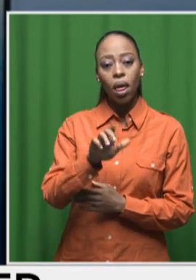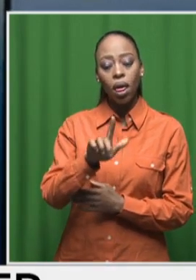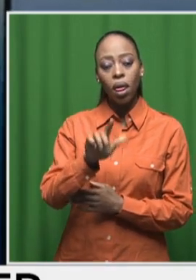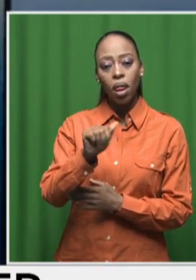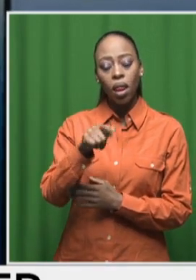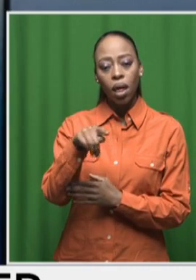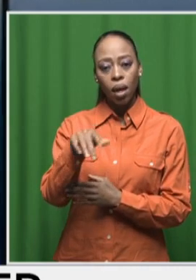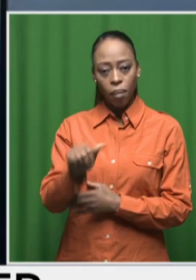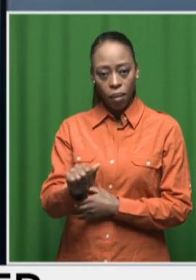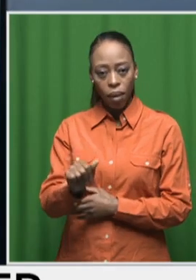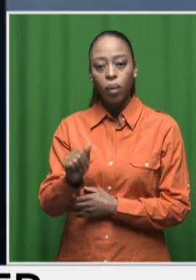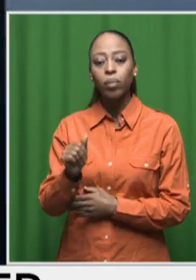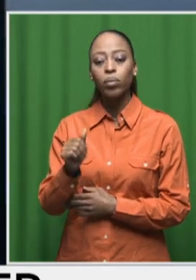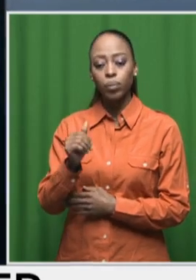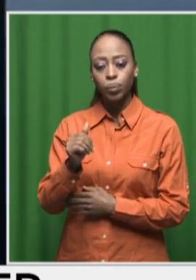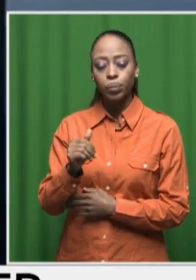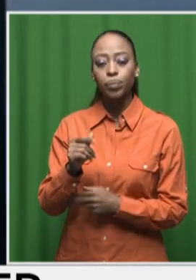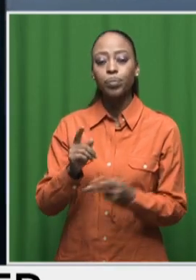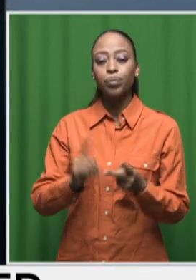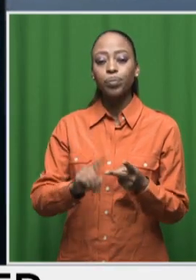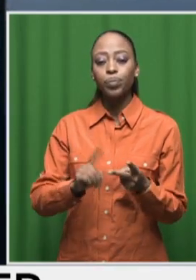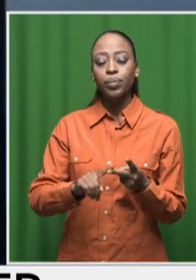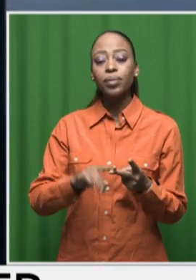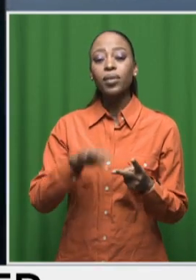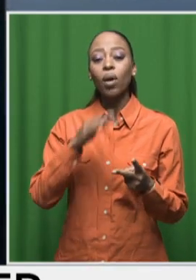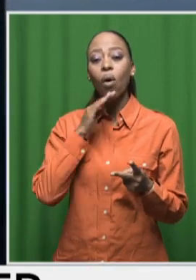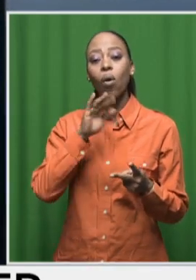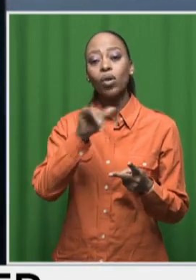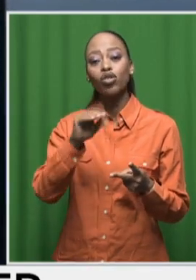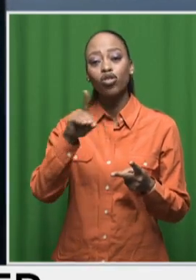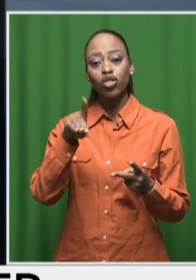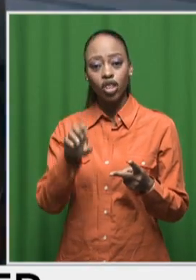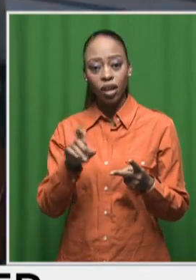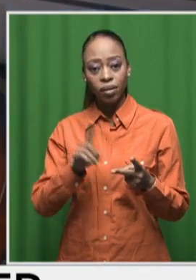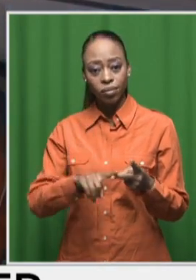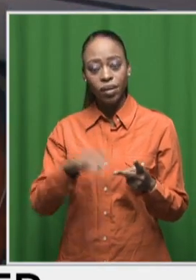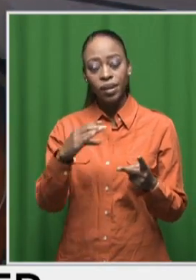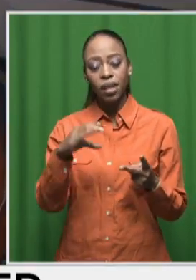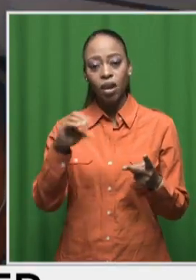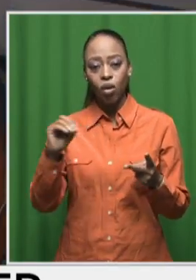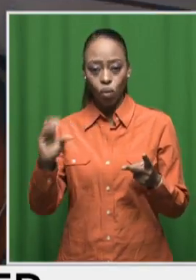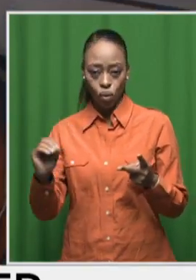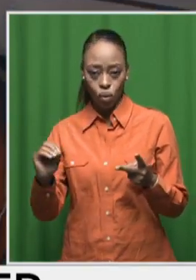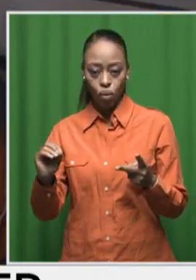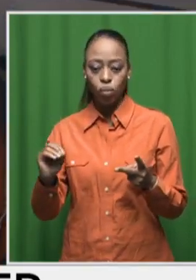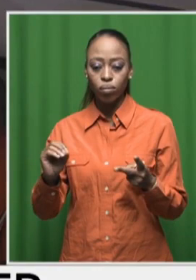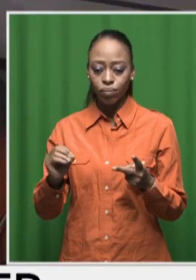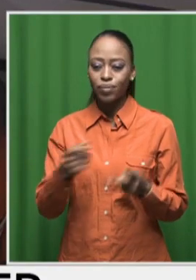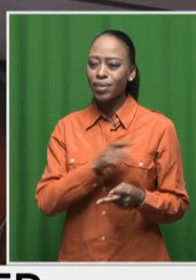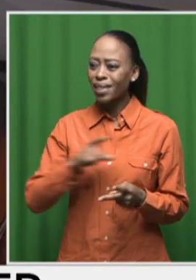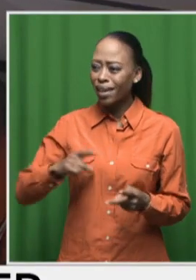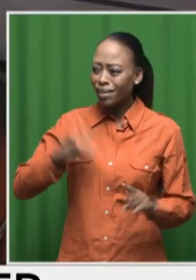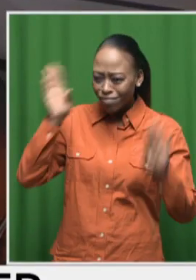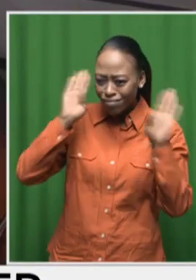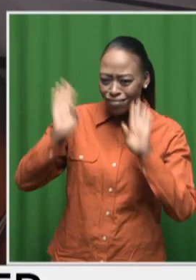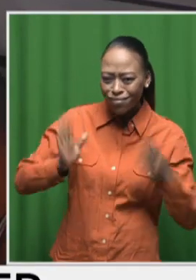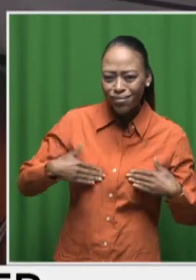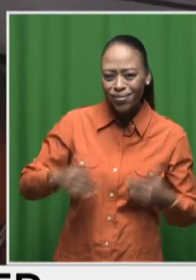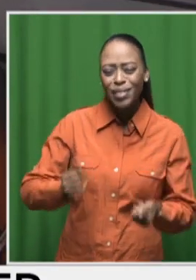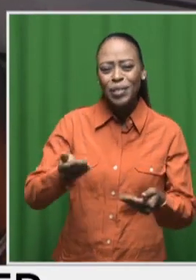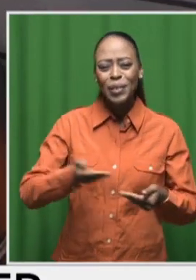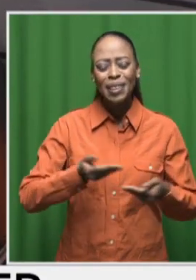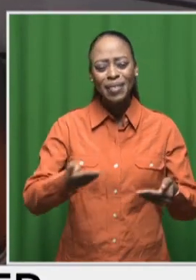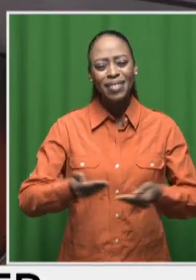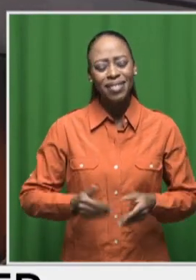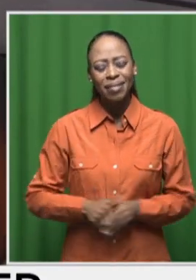AI, Pelonomi Moiloa, as well as Jade Abbott. She is the Chief Operations Officer. Ladies, good morning. Welcome to Morning